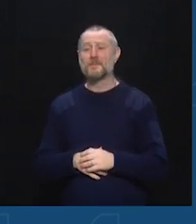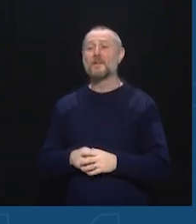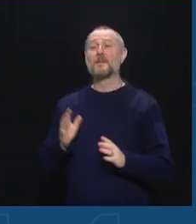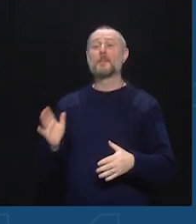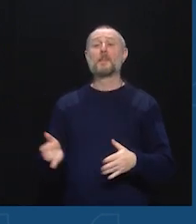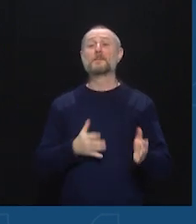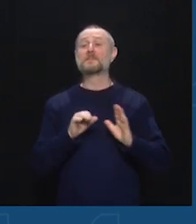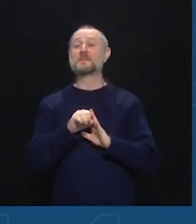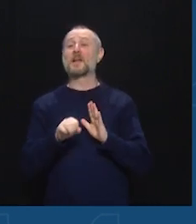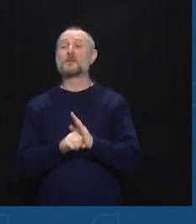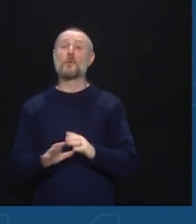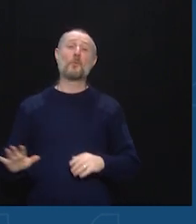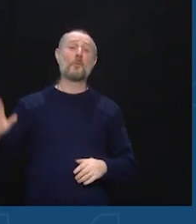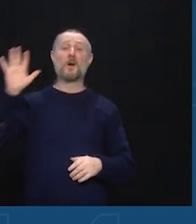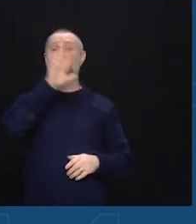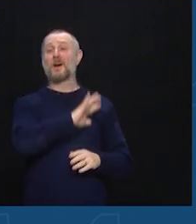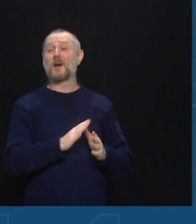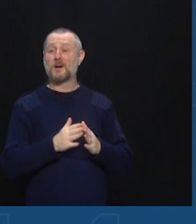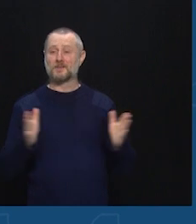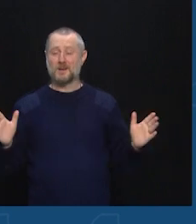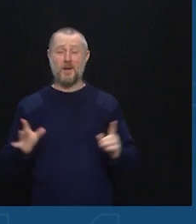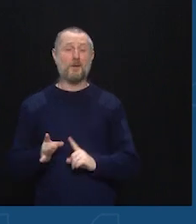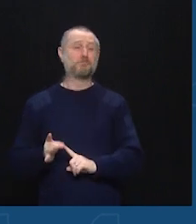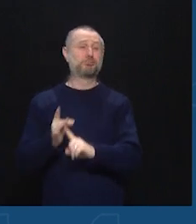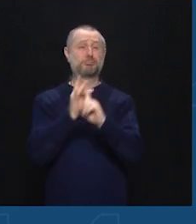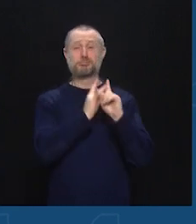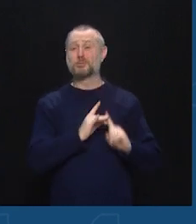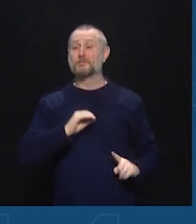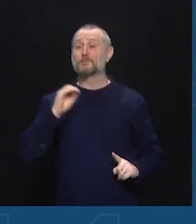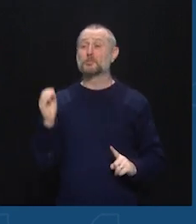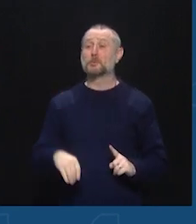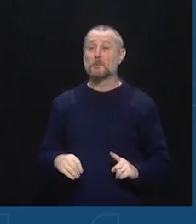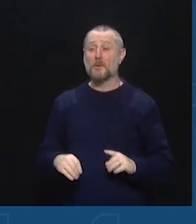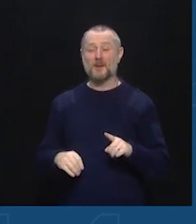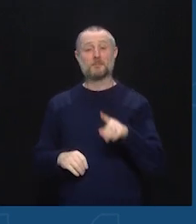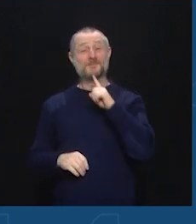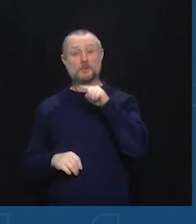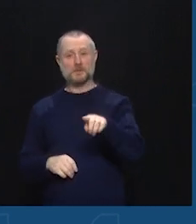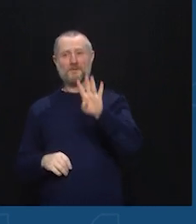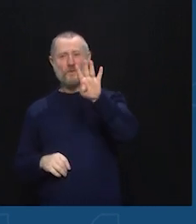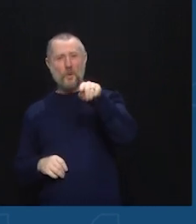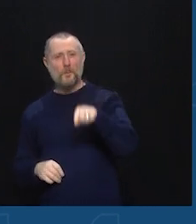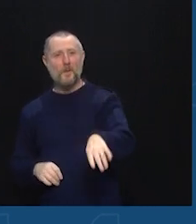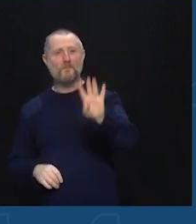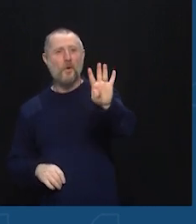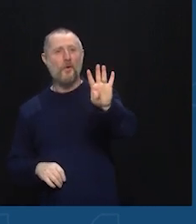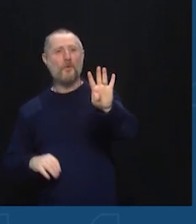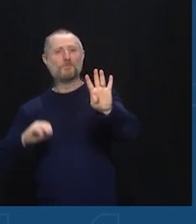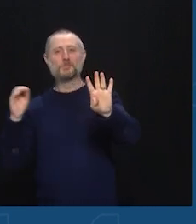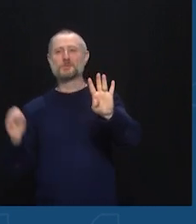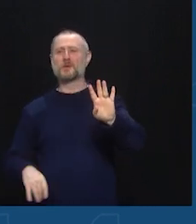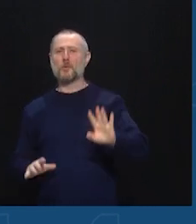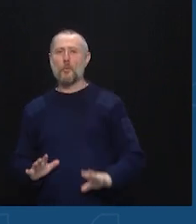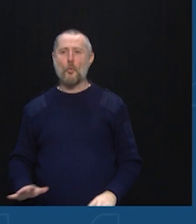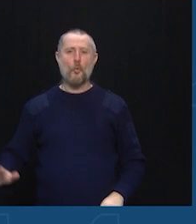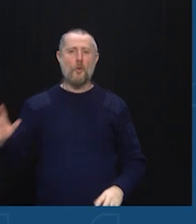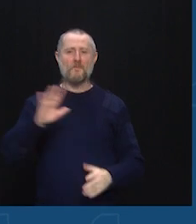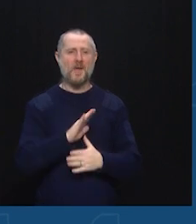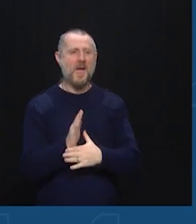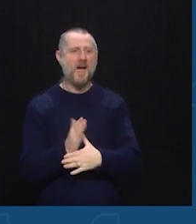statewide infection rate, I've been waiting to say this, is at 4.4%. That is the statewide average, nearly